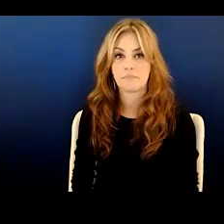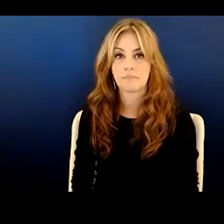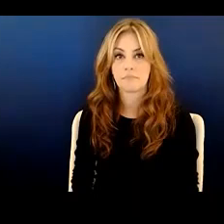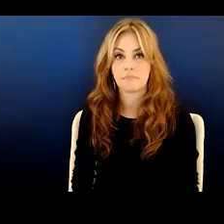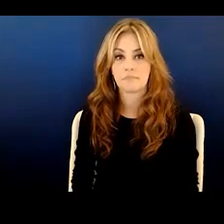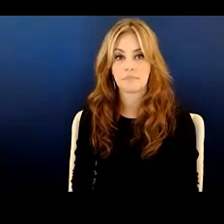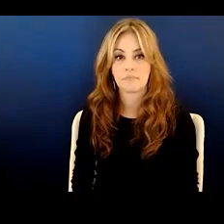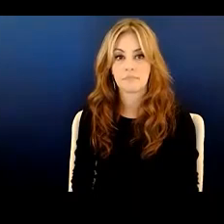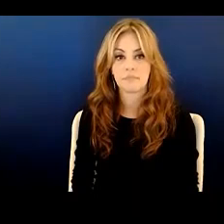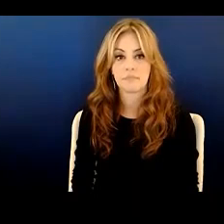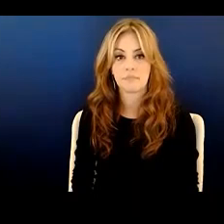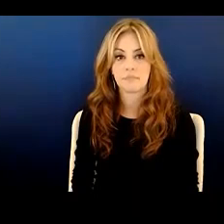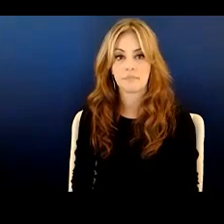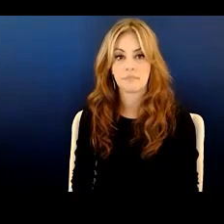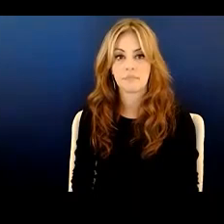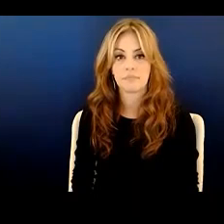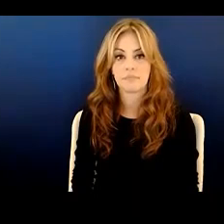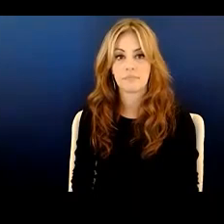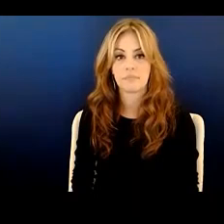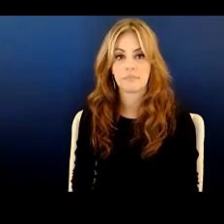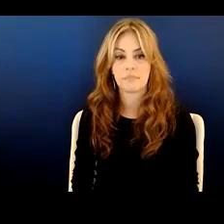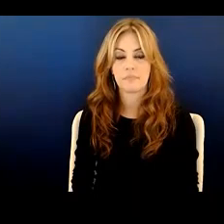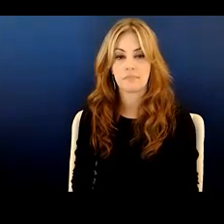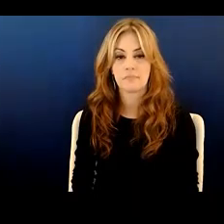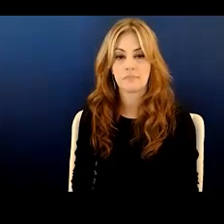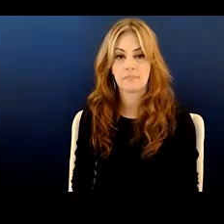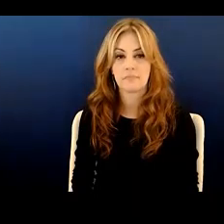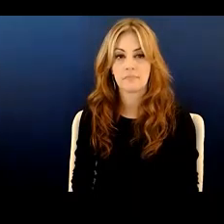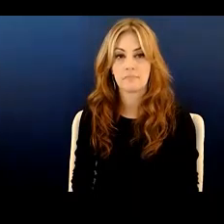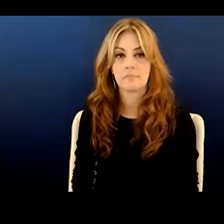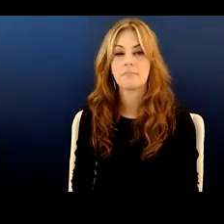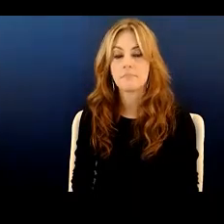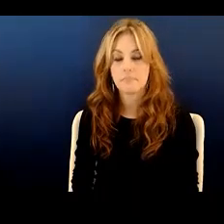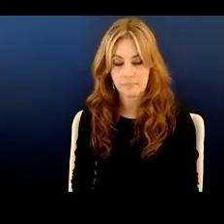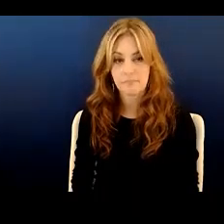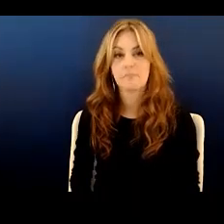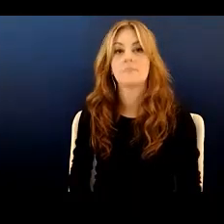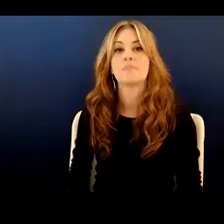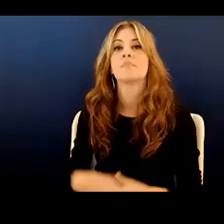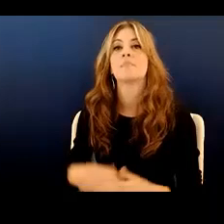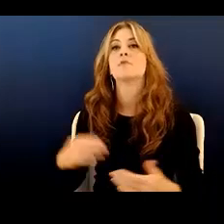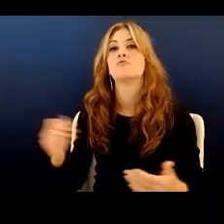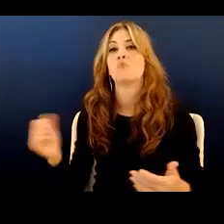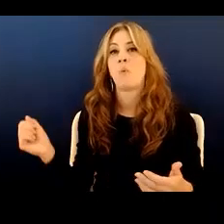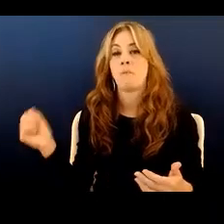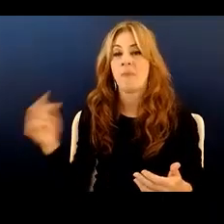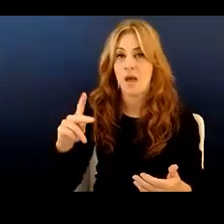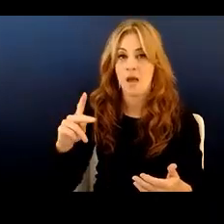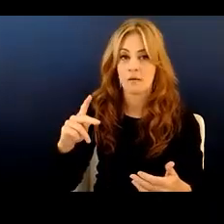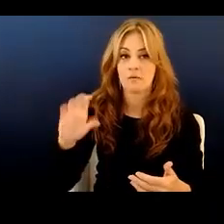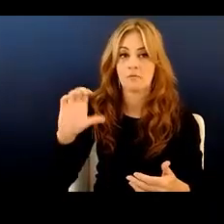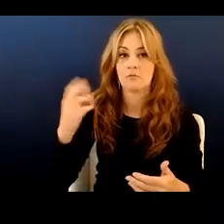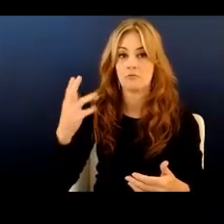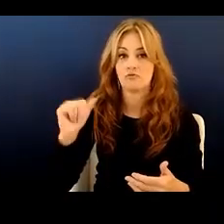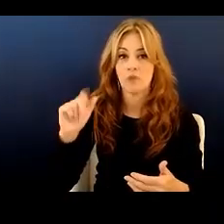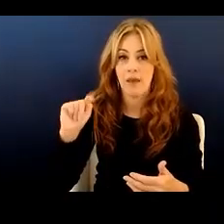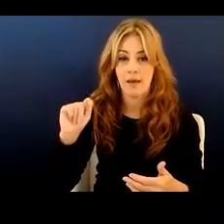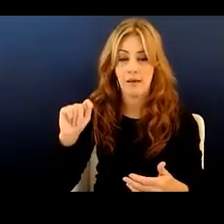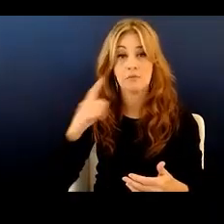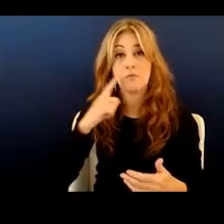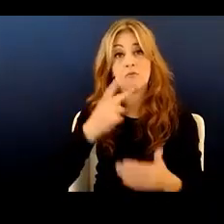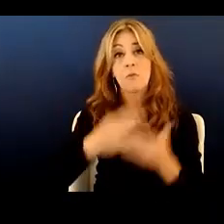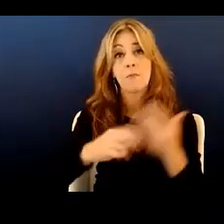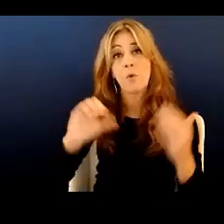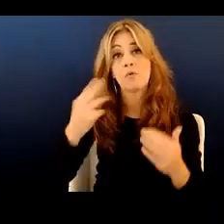as soon as this saves here, there we go. Back to the chat. Here's it for both the chat